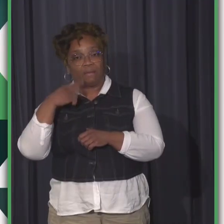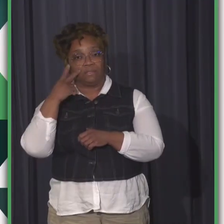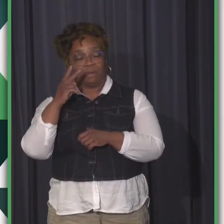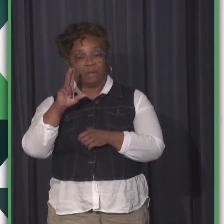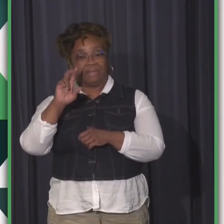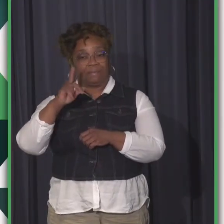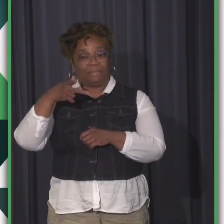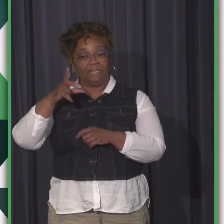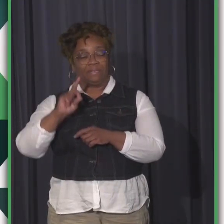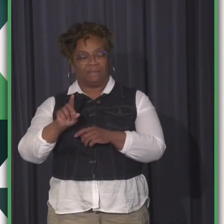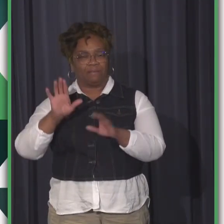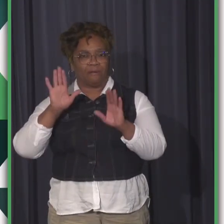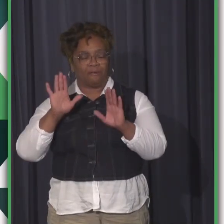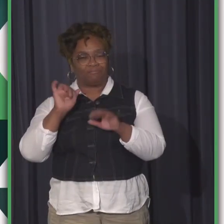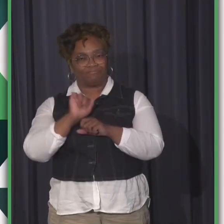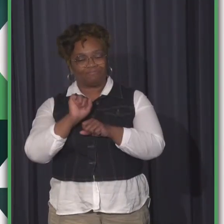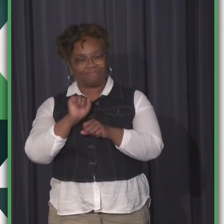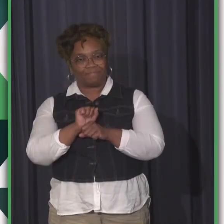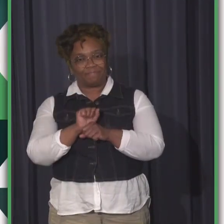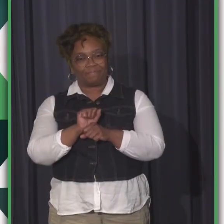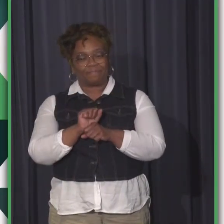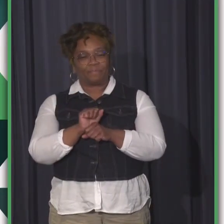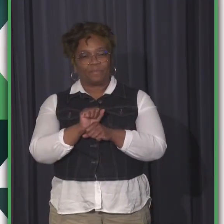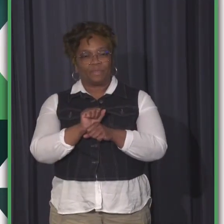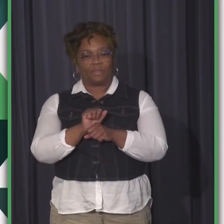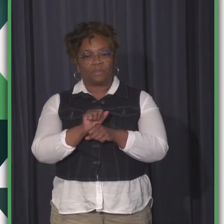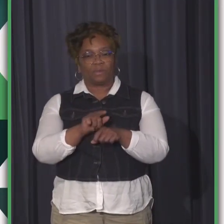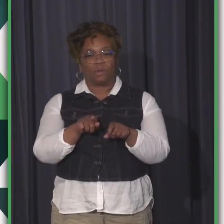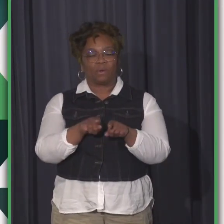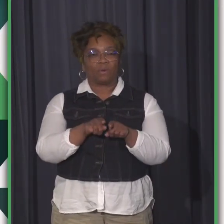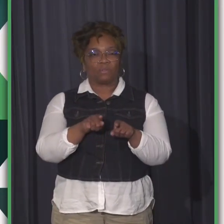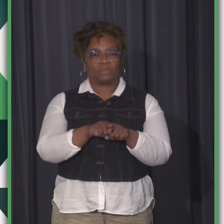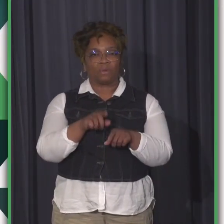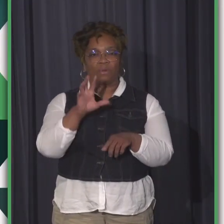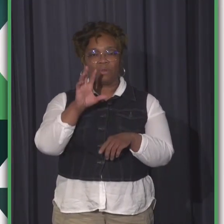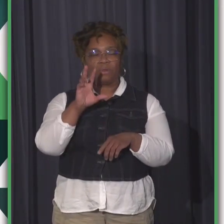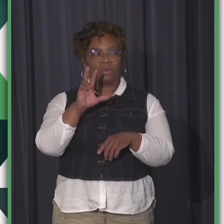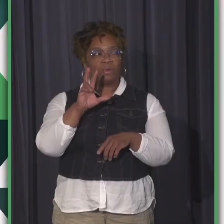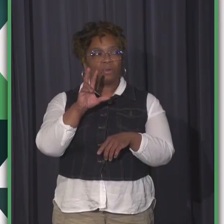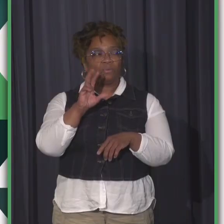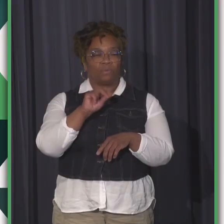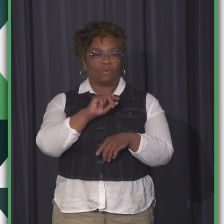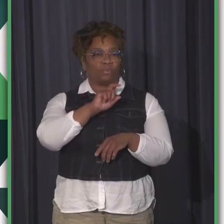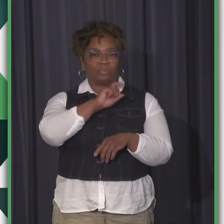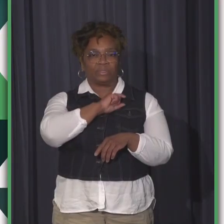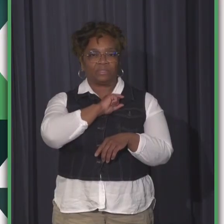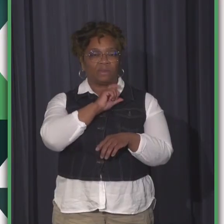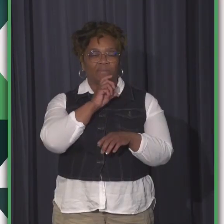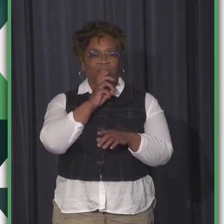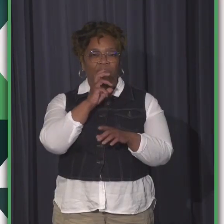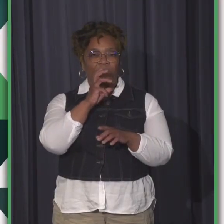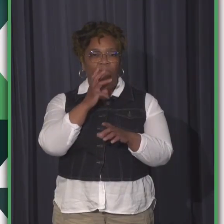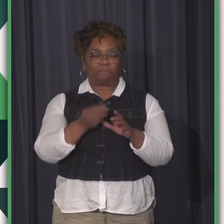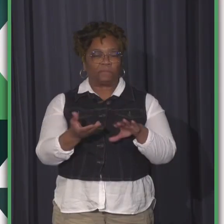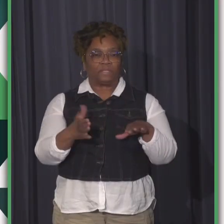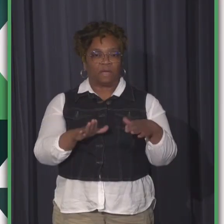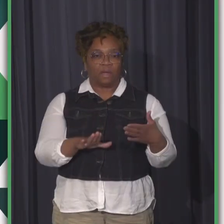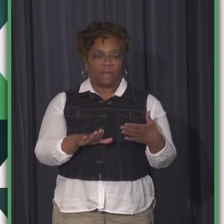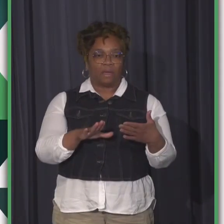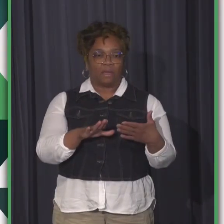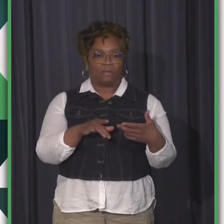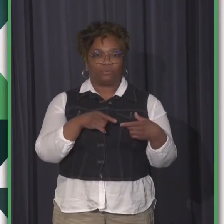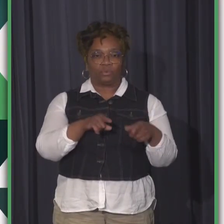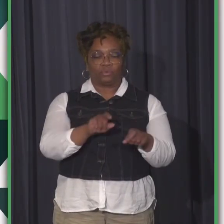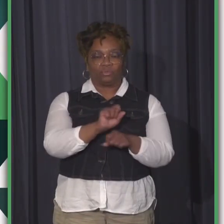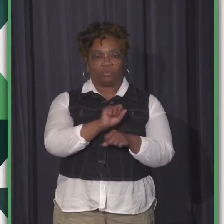awesome things like they've always done, but we didn't lose a man or woman in the line of duty. So this police